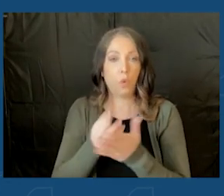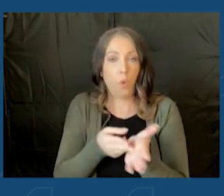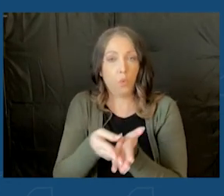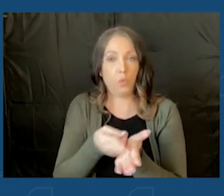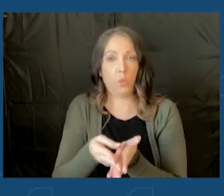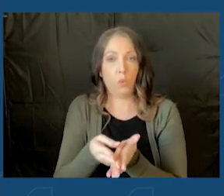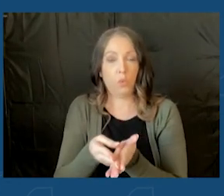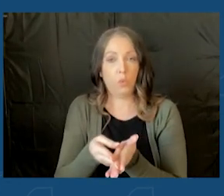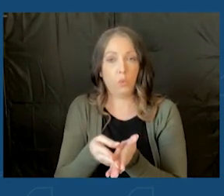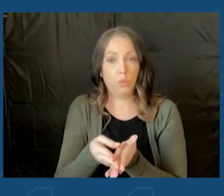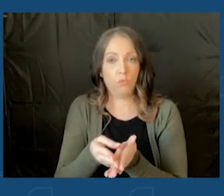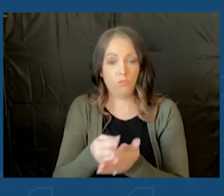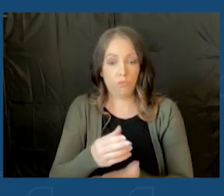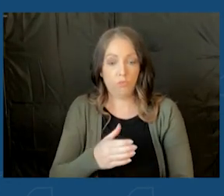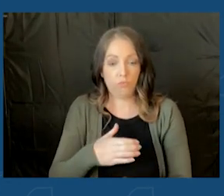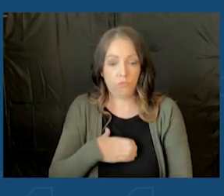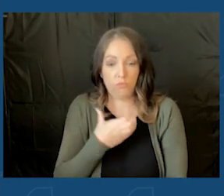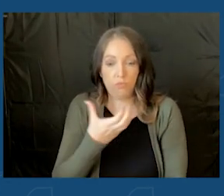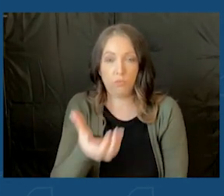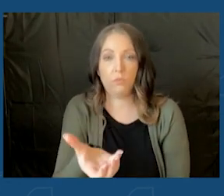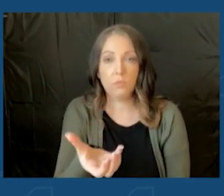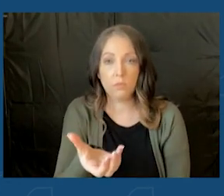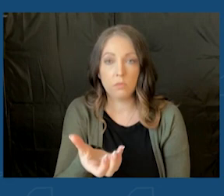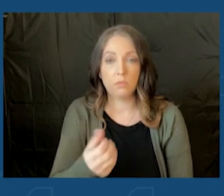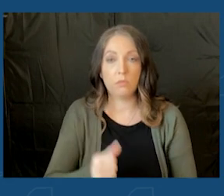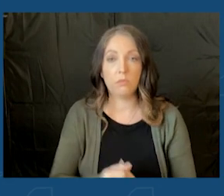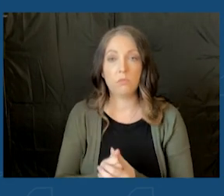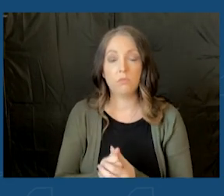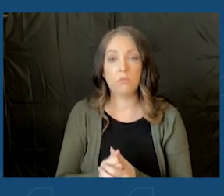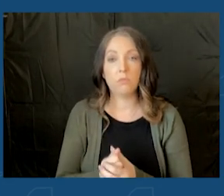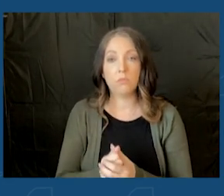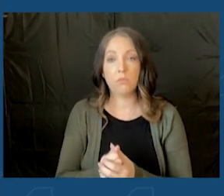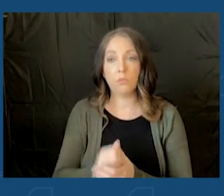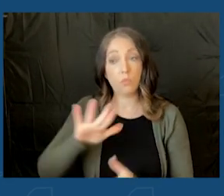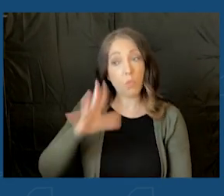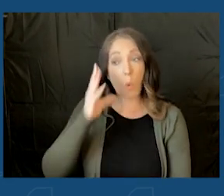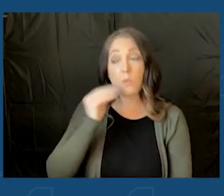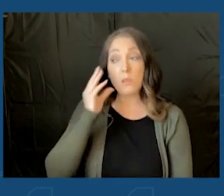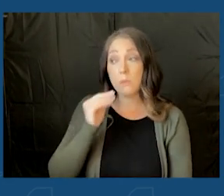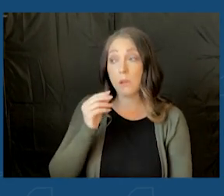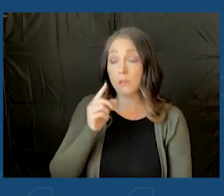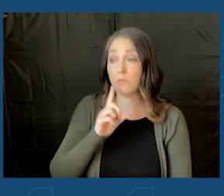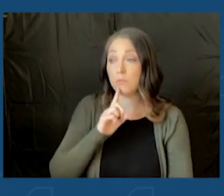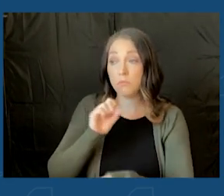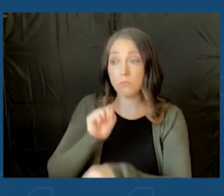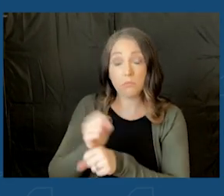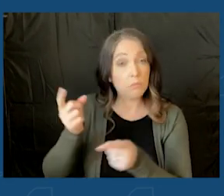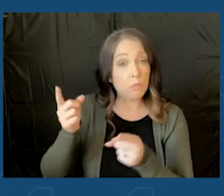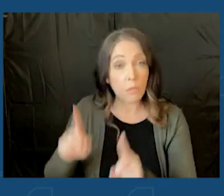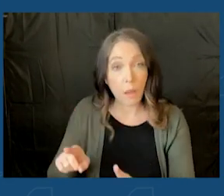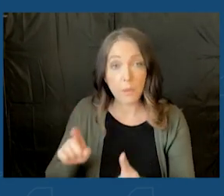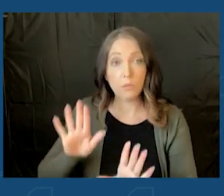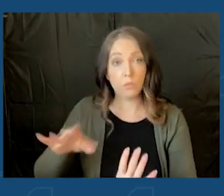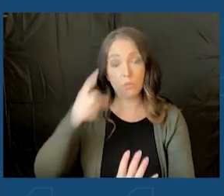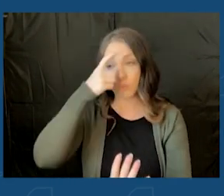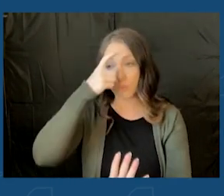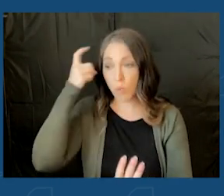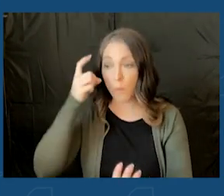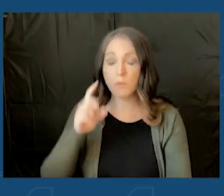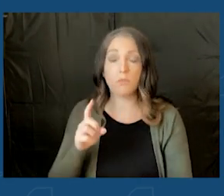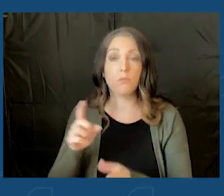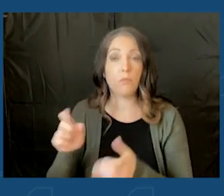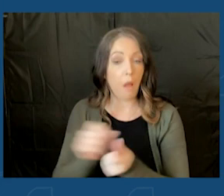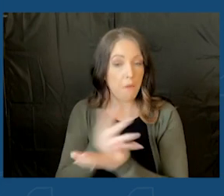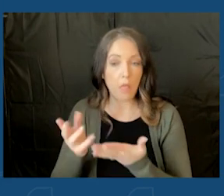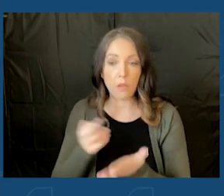legitimate. And none of them is an invalidation of their experience, their trauma, and what really occurred.